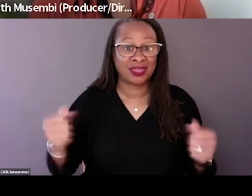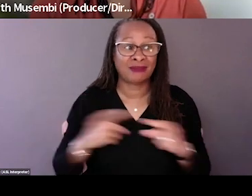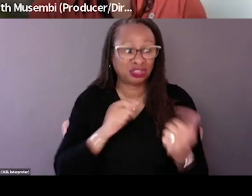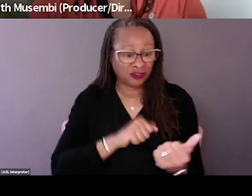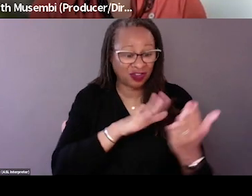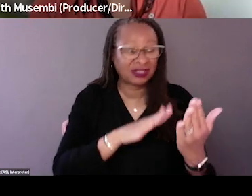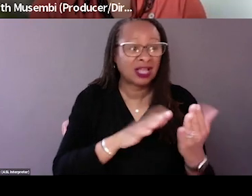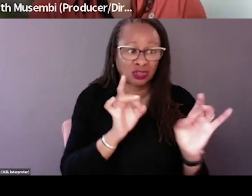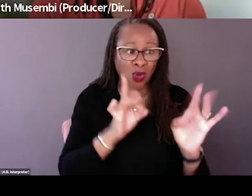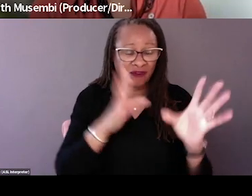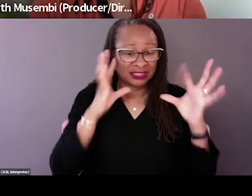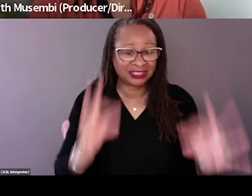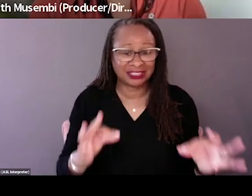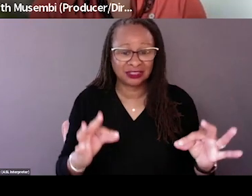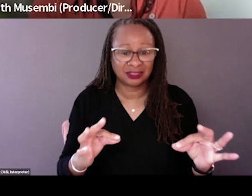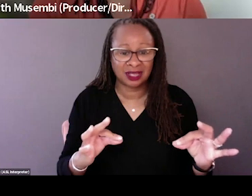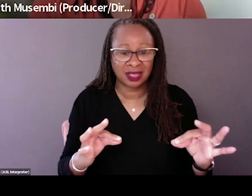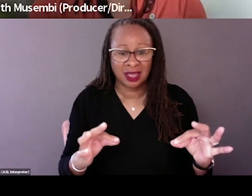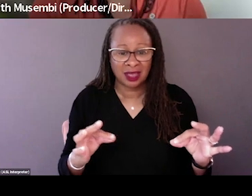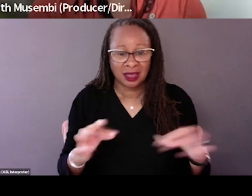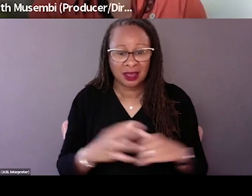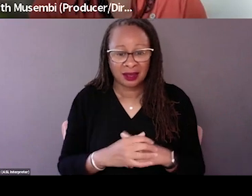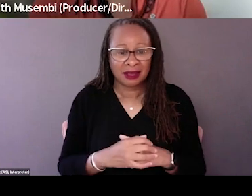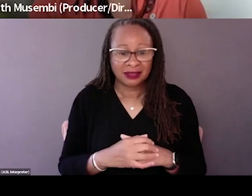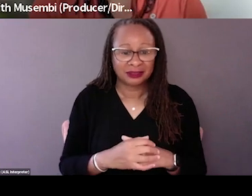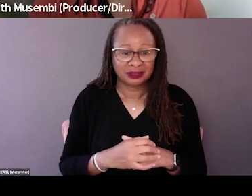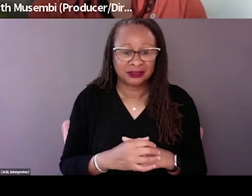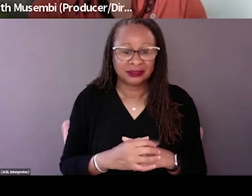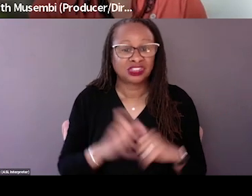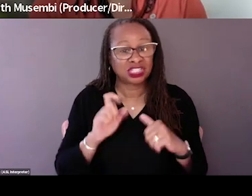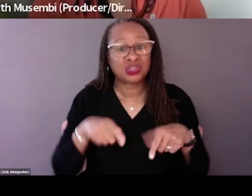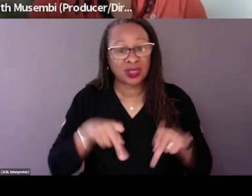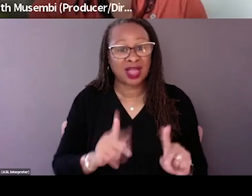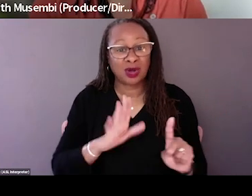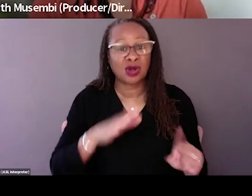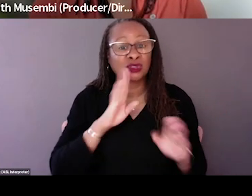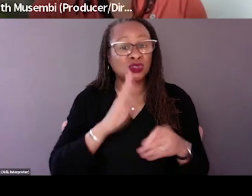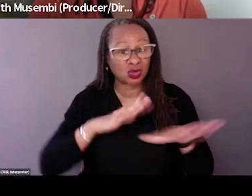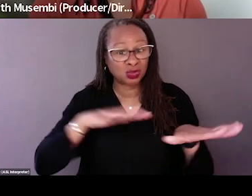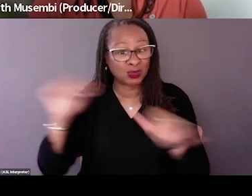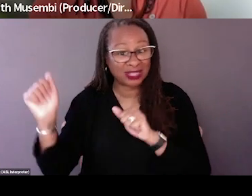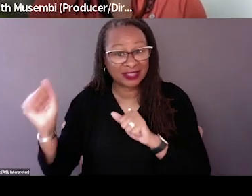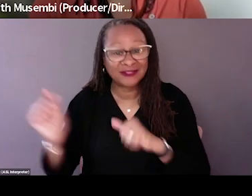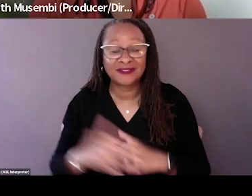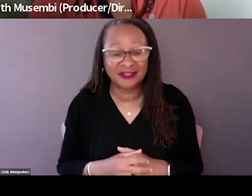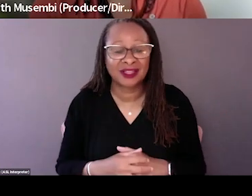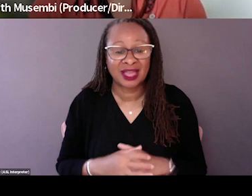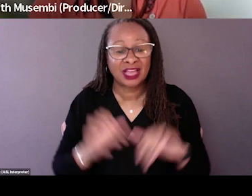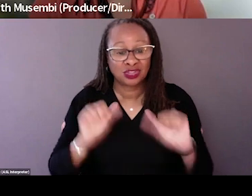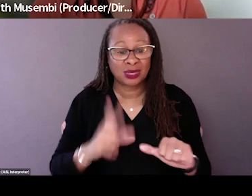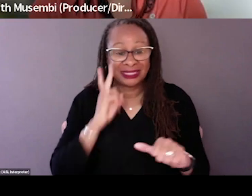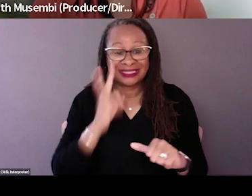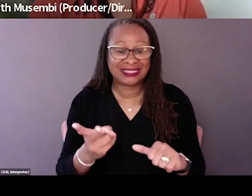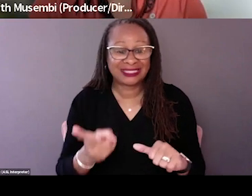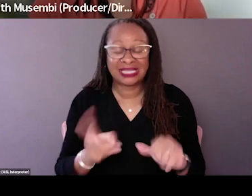decision, you know, where she's basically got to let her daughter go. And you can see that she's obviously